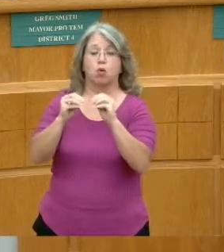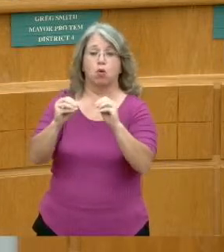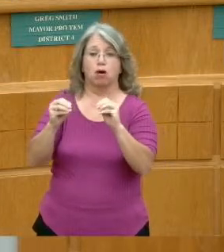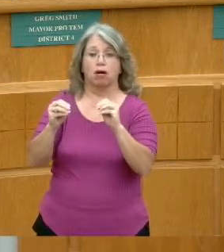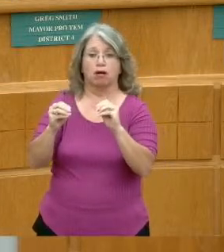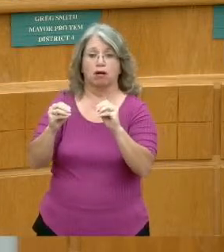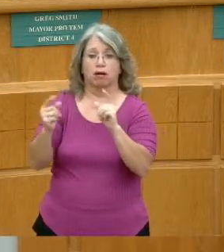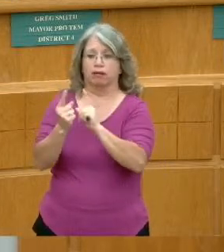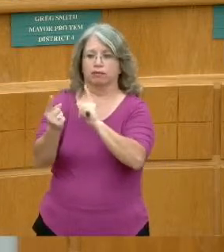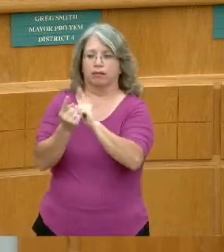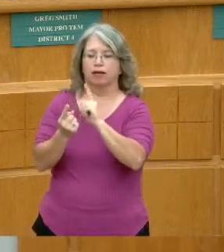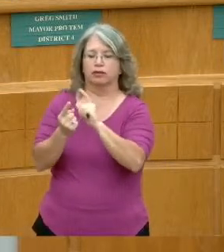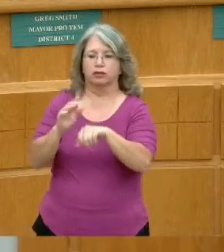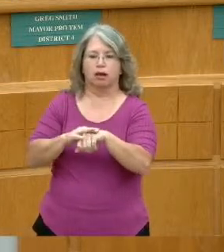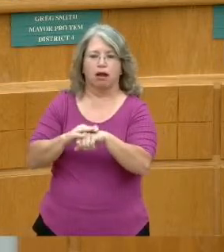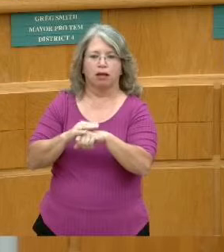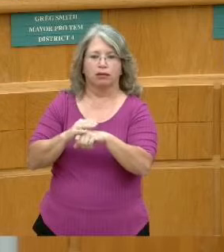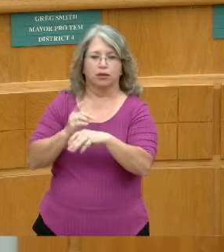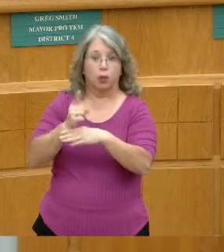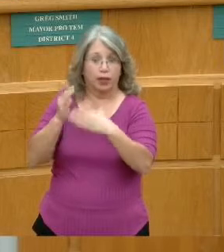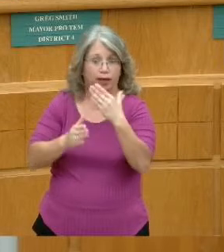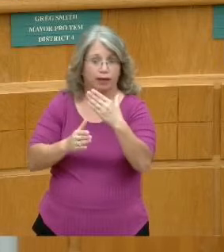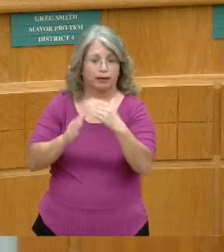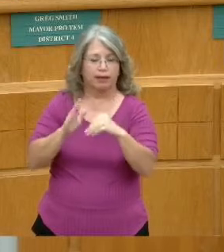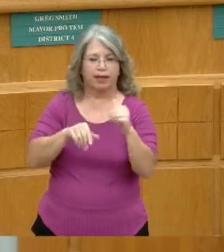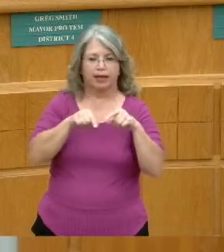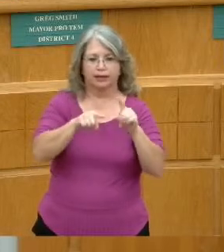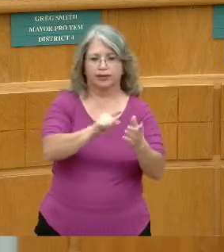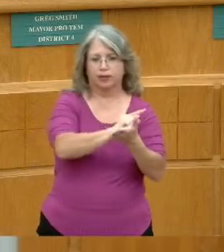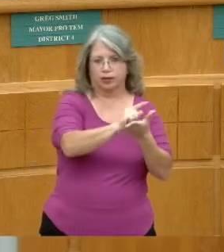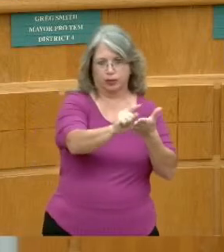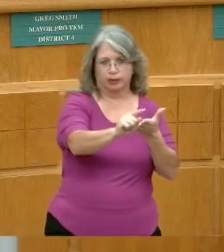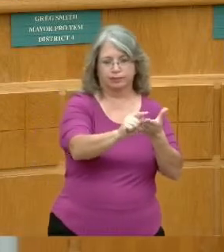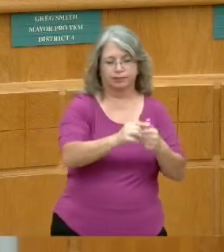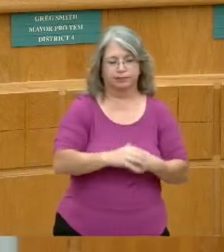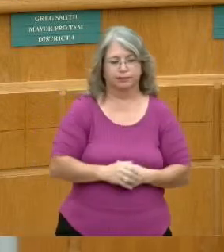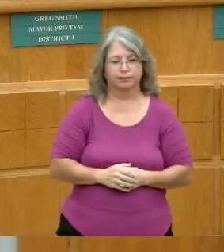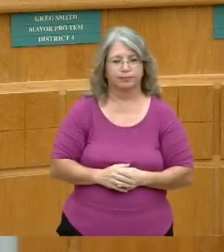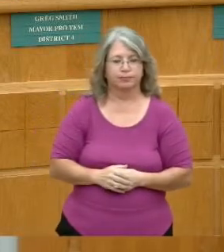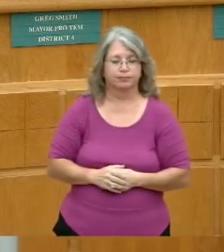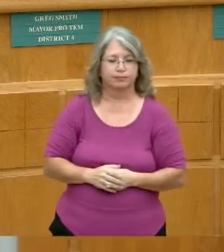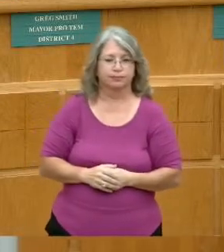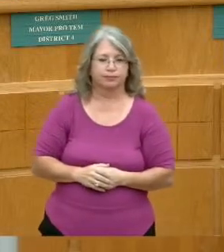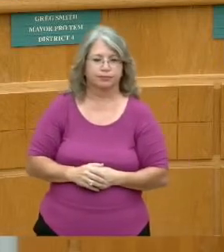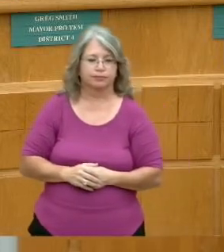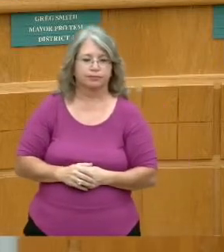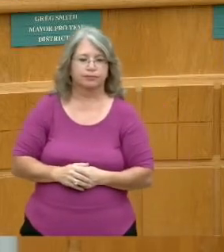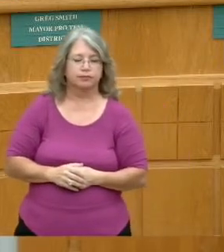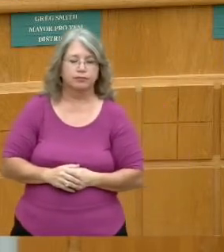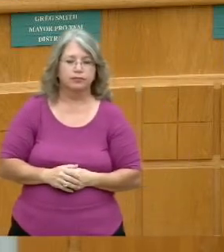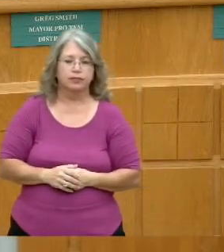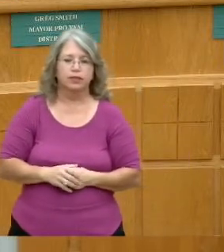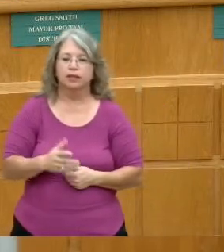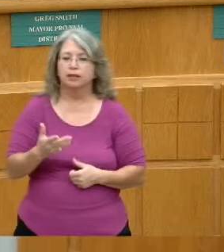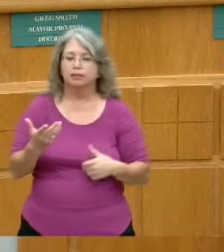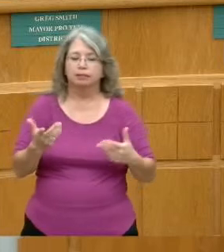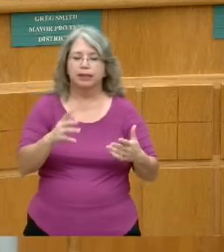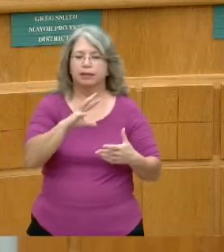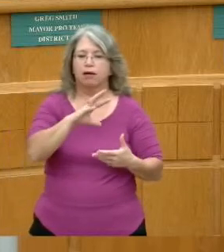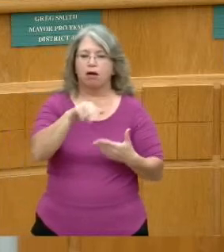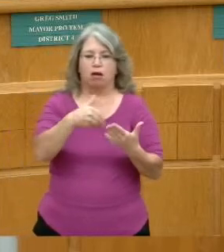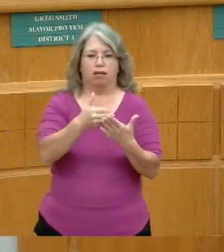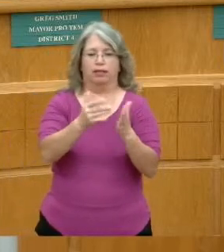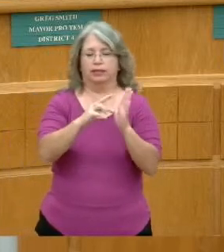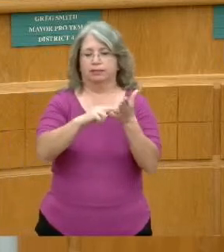Ultimately, what all of these metrics say, or overall the picture is that the probability of transmitting